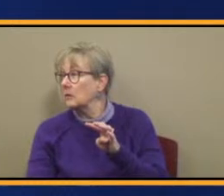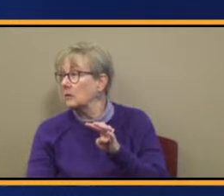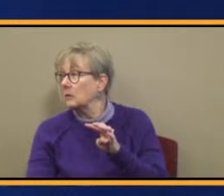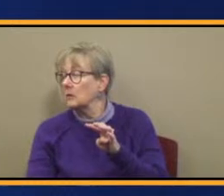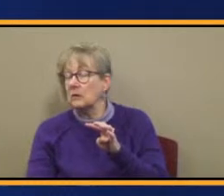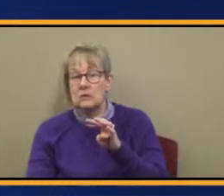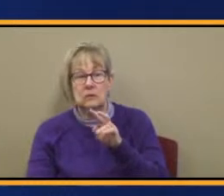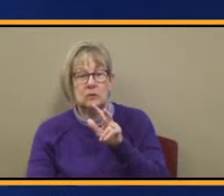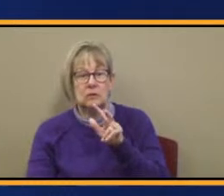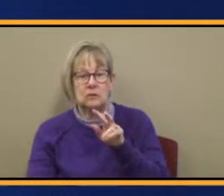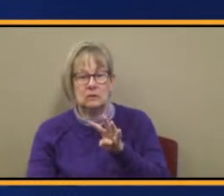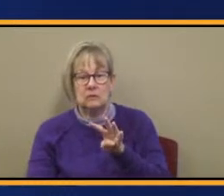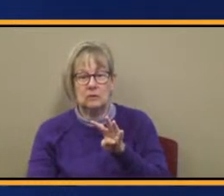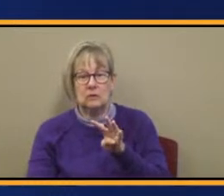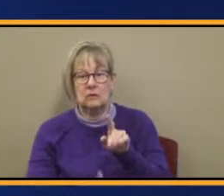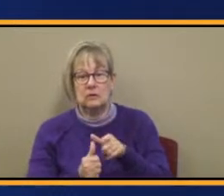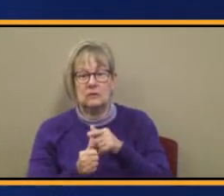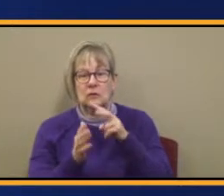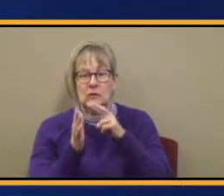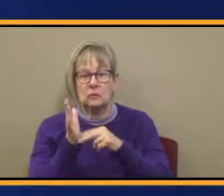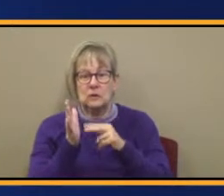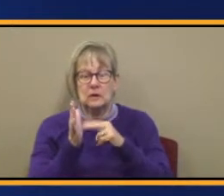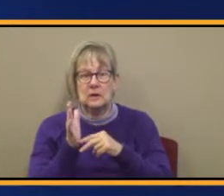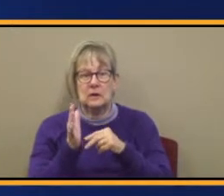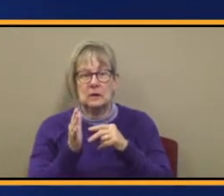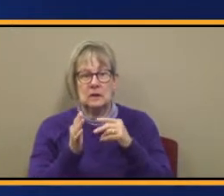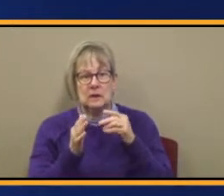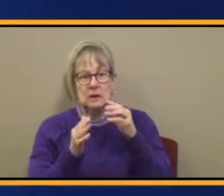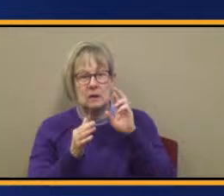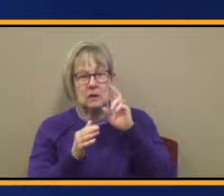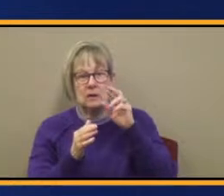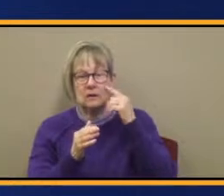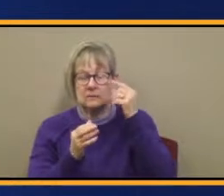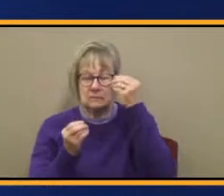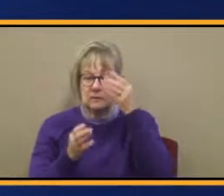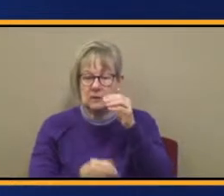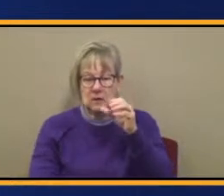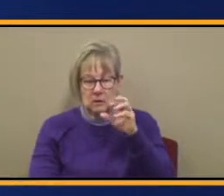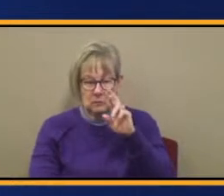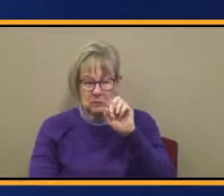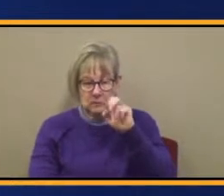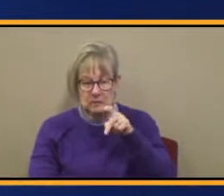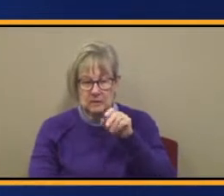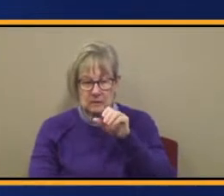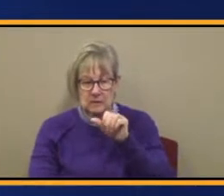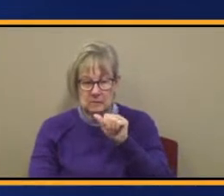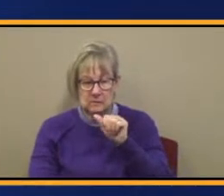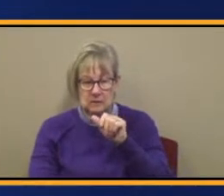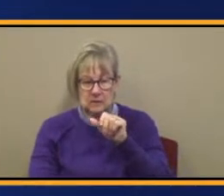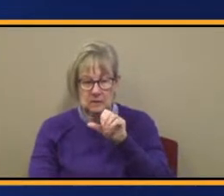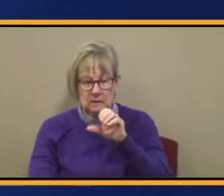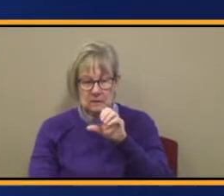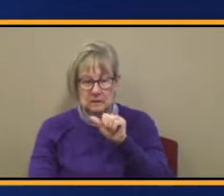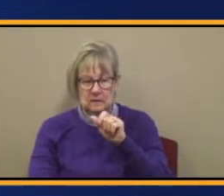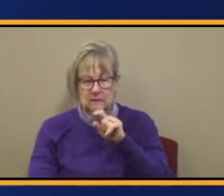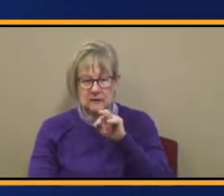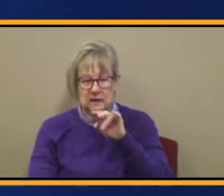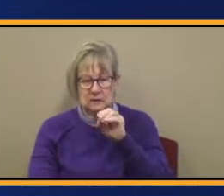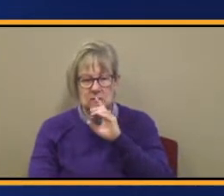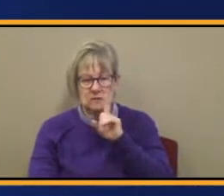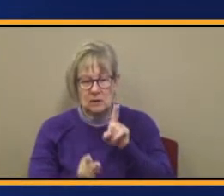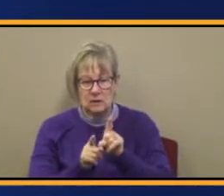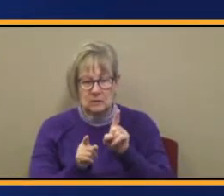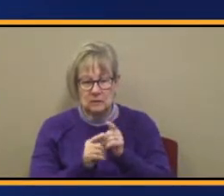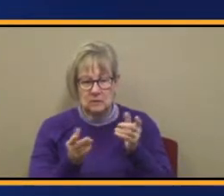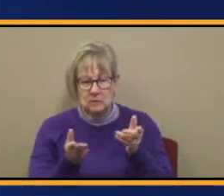Item 34, first reading. And for the record, Representative Acevedo is also present. Good morning, Mayor, Council, Raul Garcia,